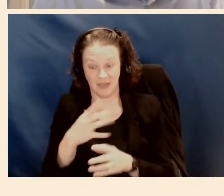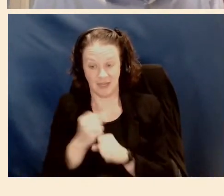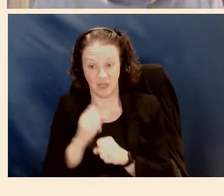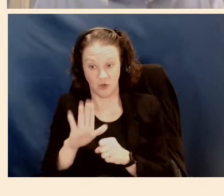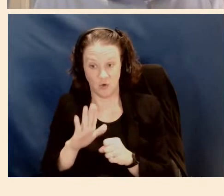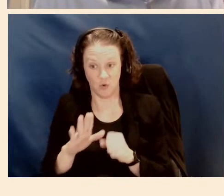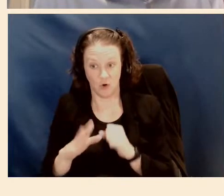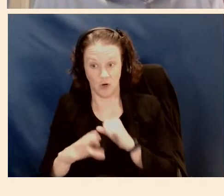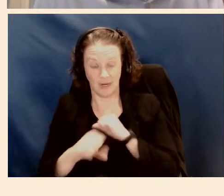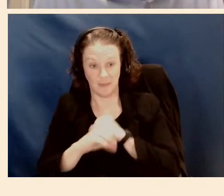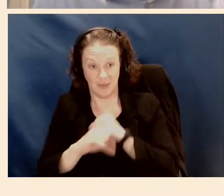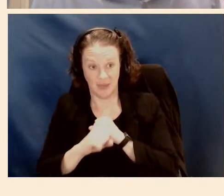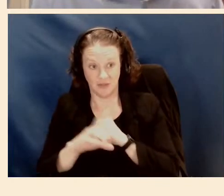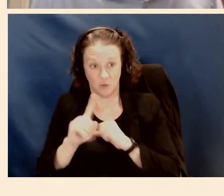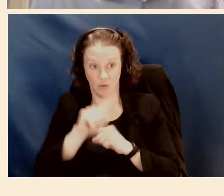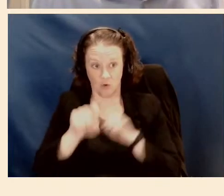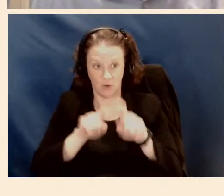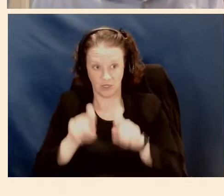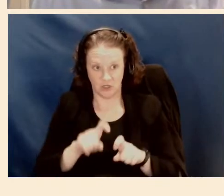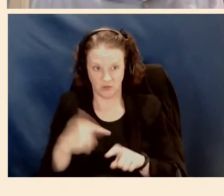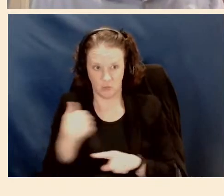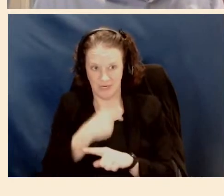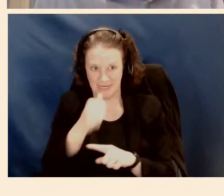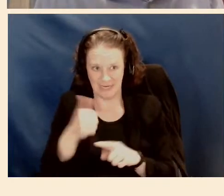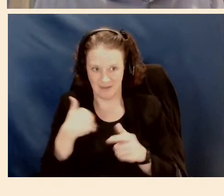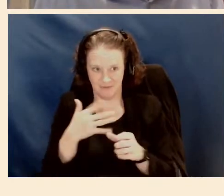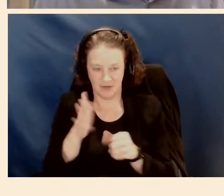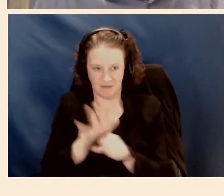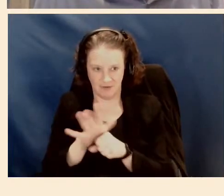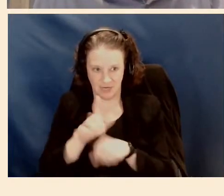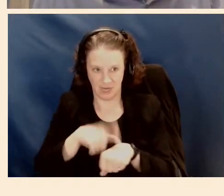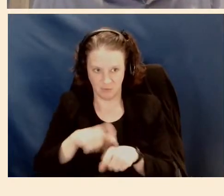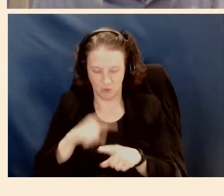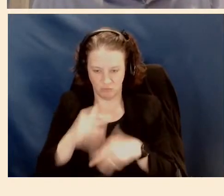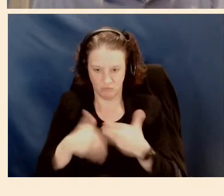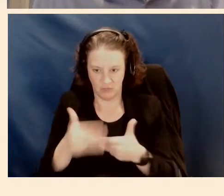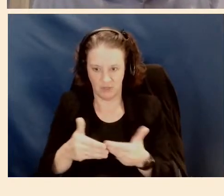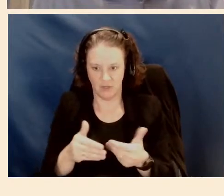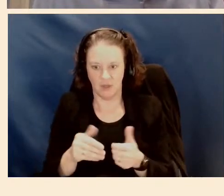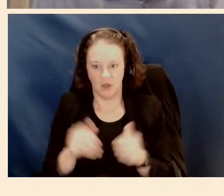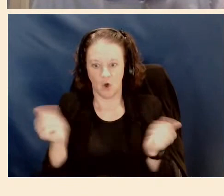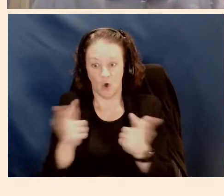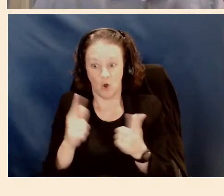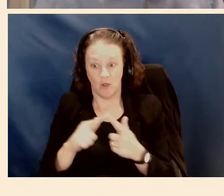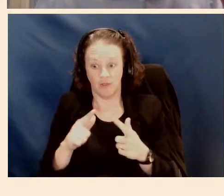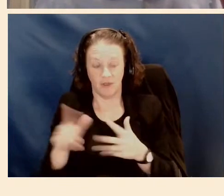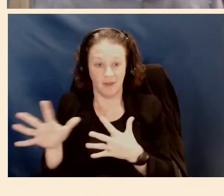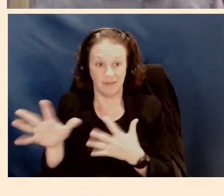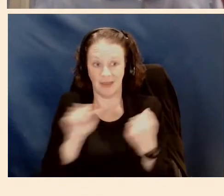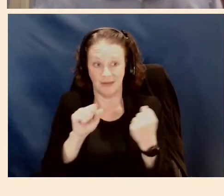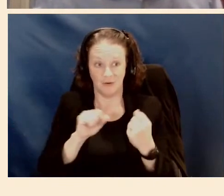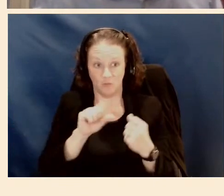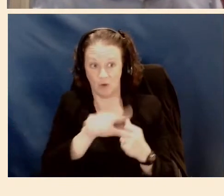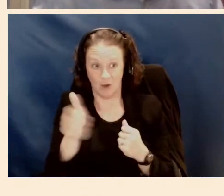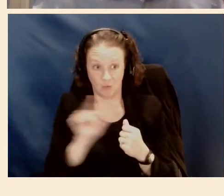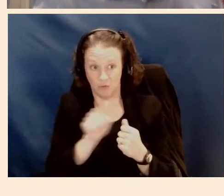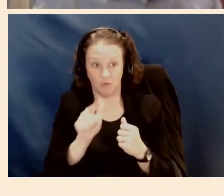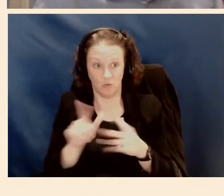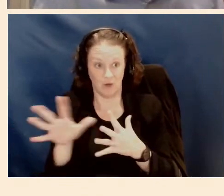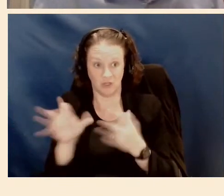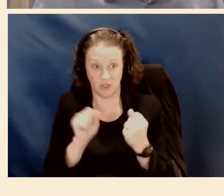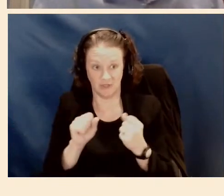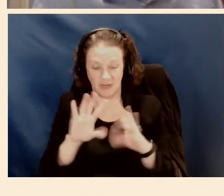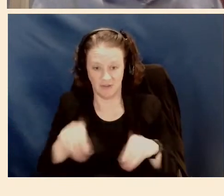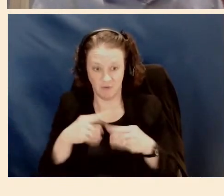the questions that we didn't get to, as well as all these lightning round questions, and give you the opportunity to expand on them, can you get